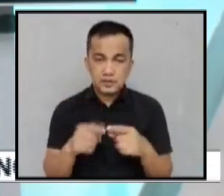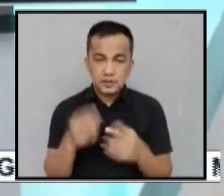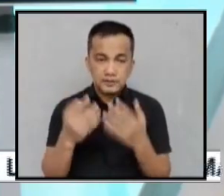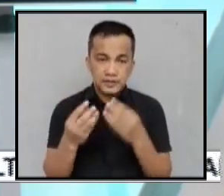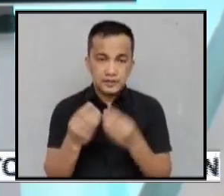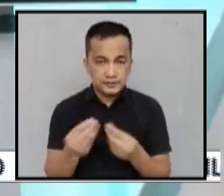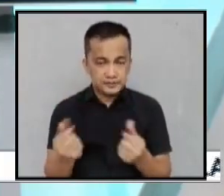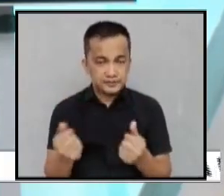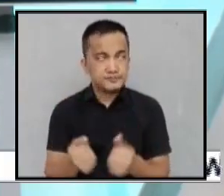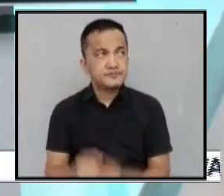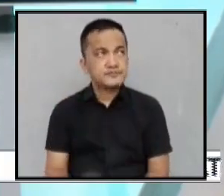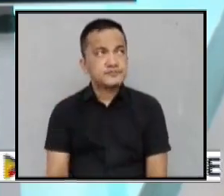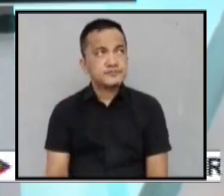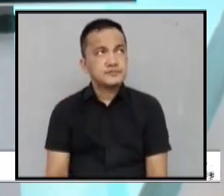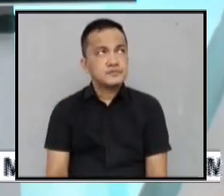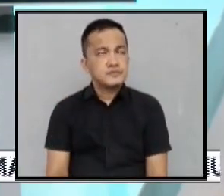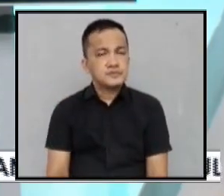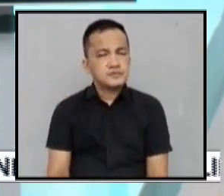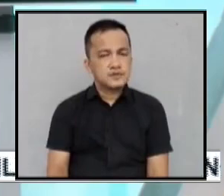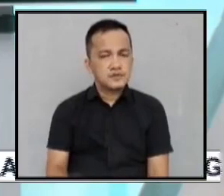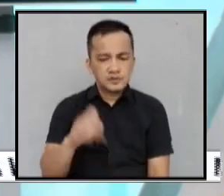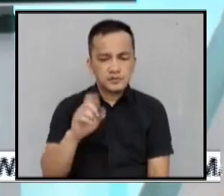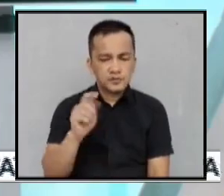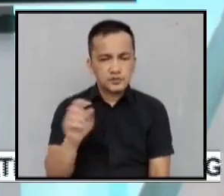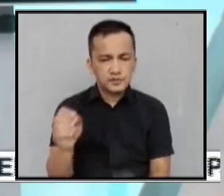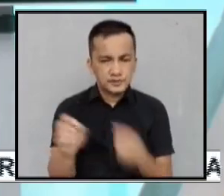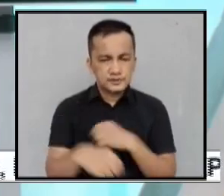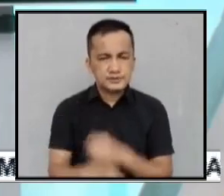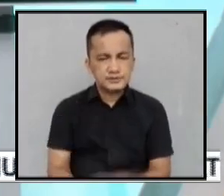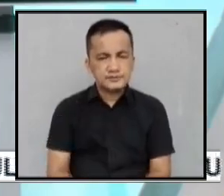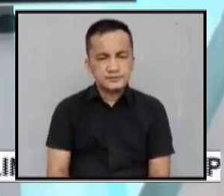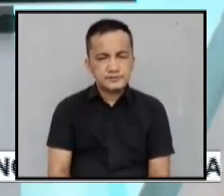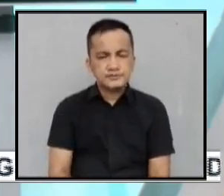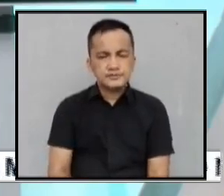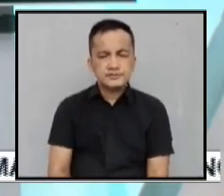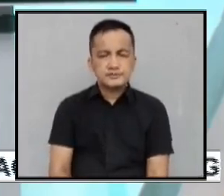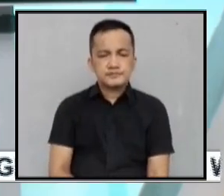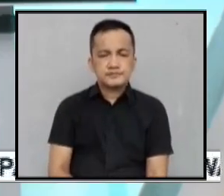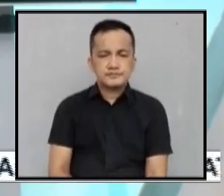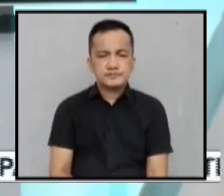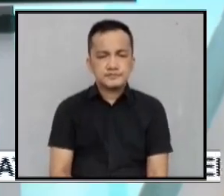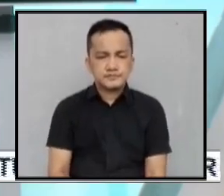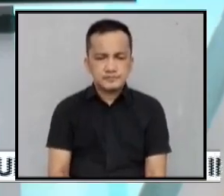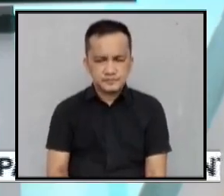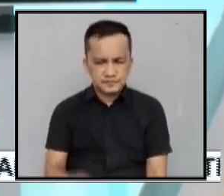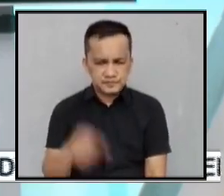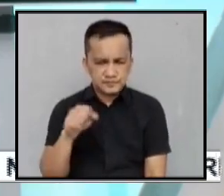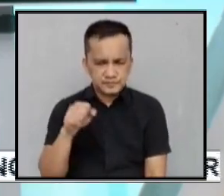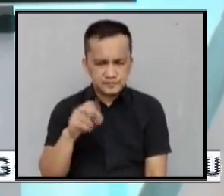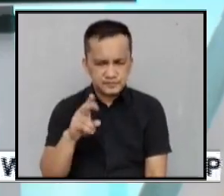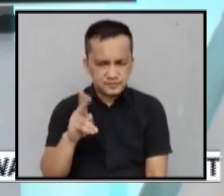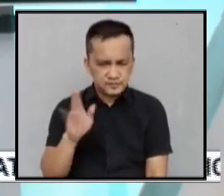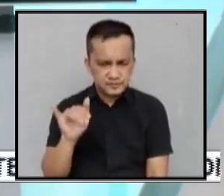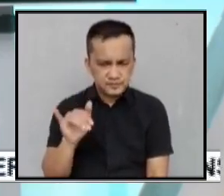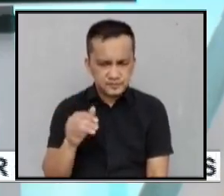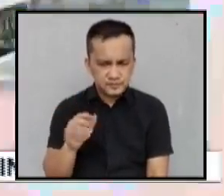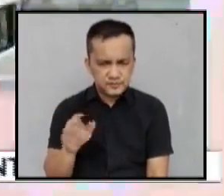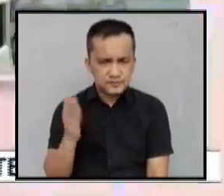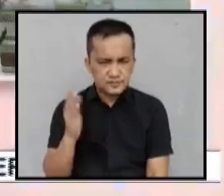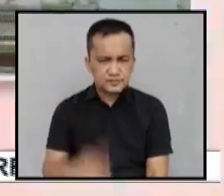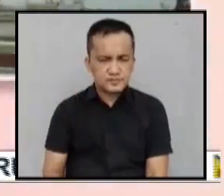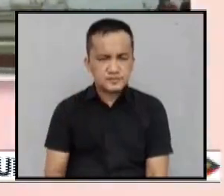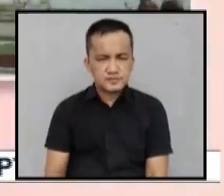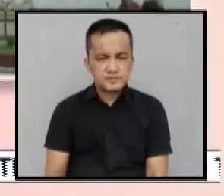sa post office? Yes, Audrey, good morning. Yung as of the